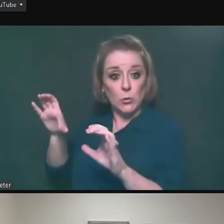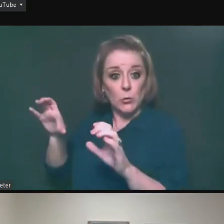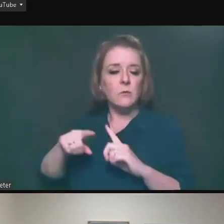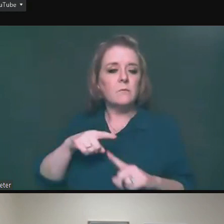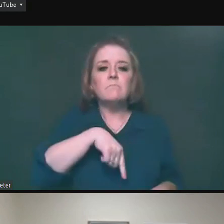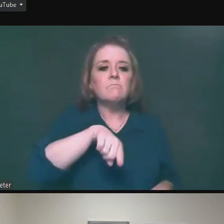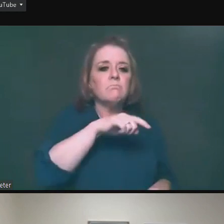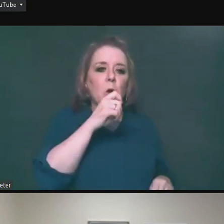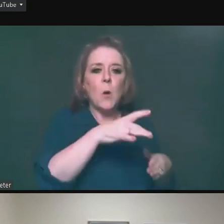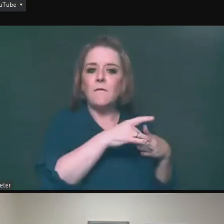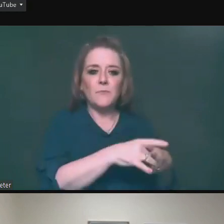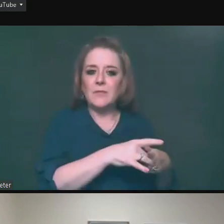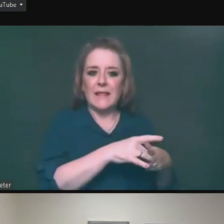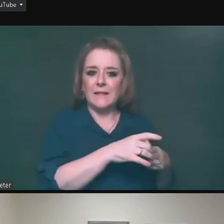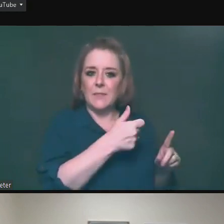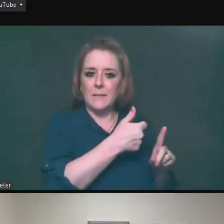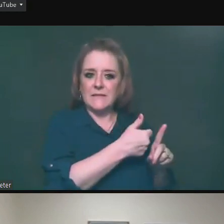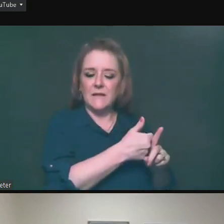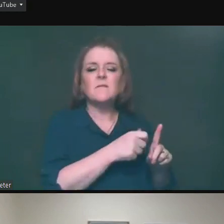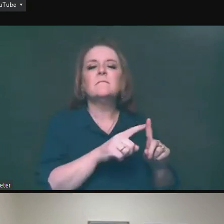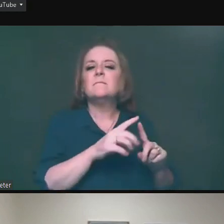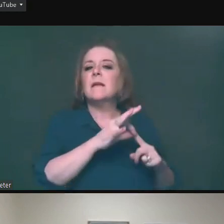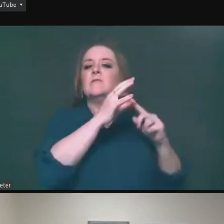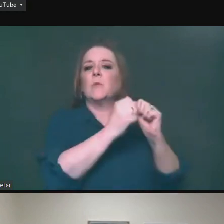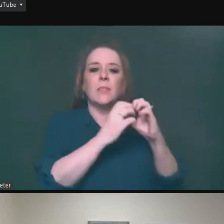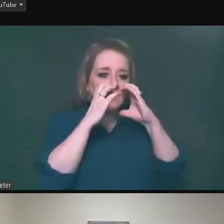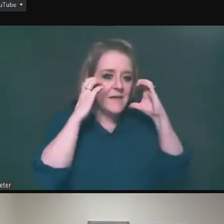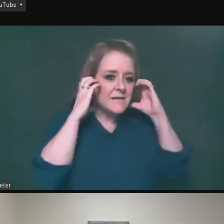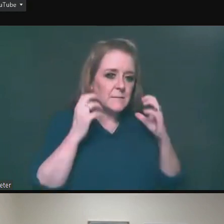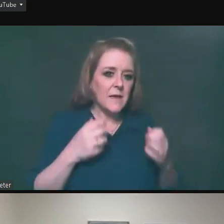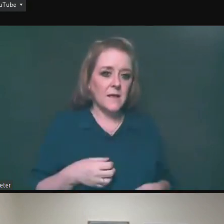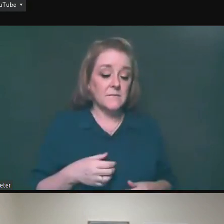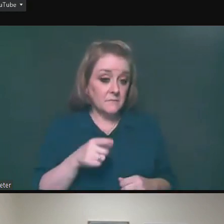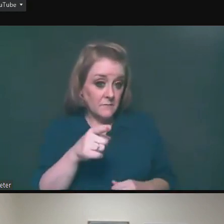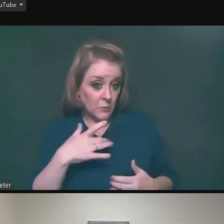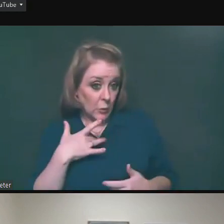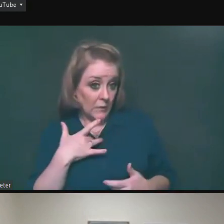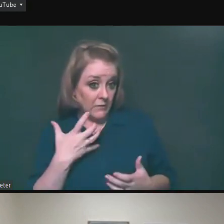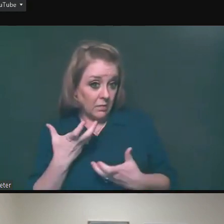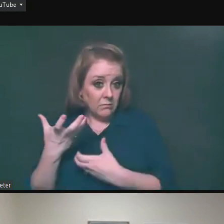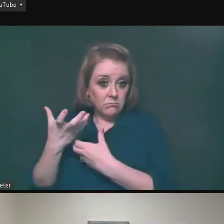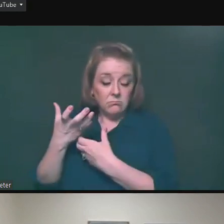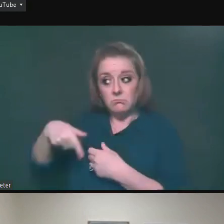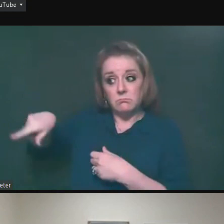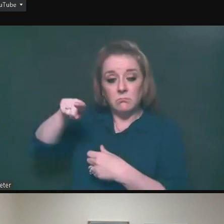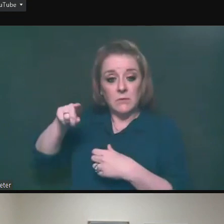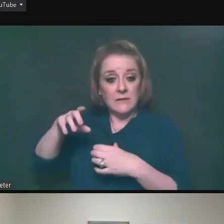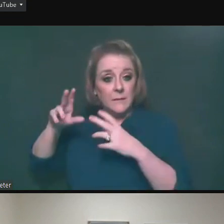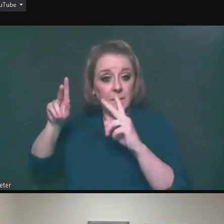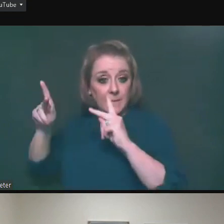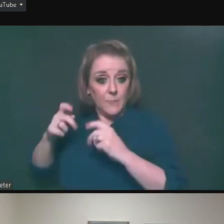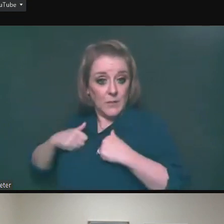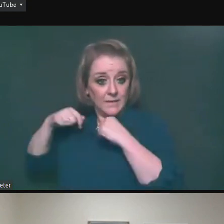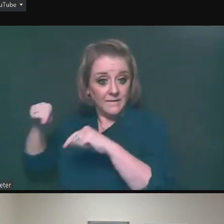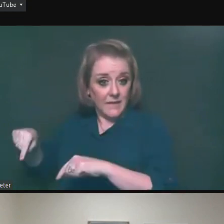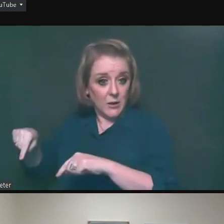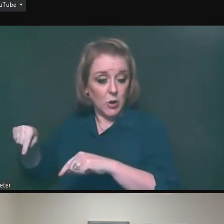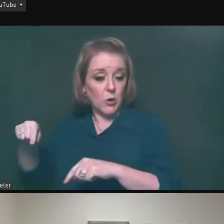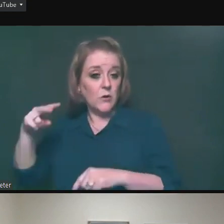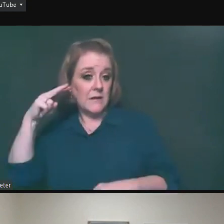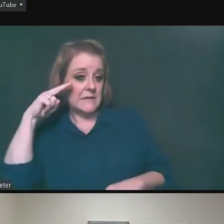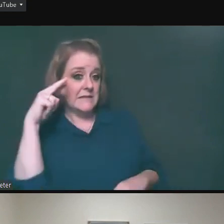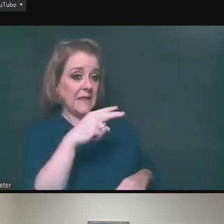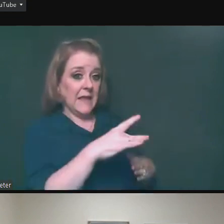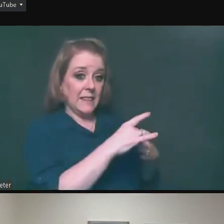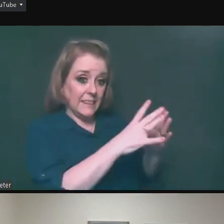example, specifically in relation to face masks? I mean, how confident do you believe that the citizens can be when those folks that do the opposite of what is being